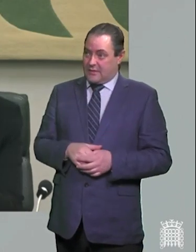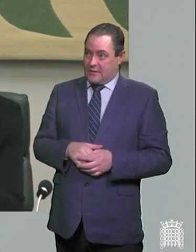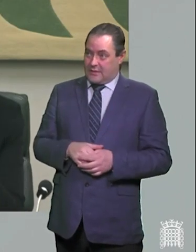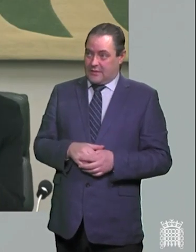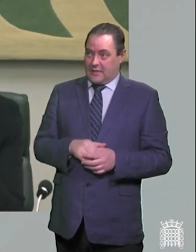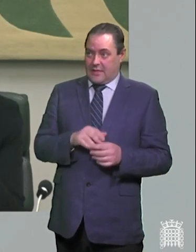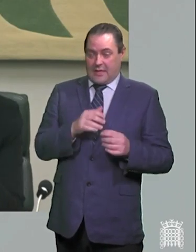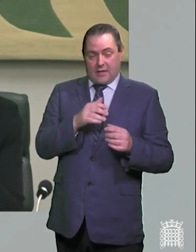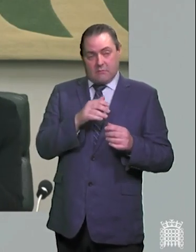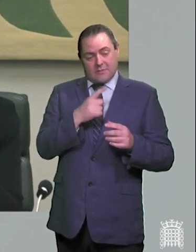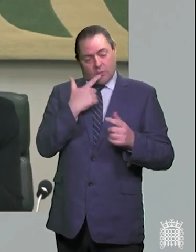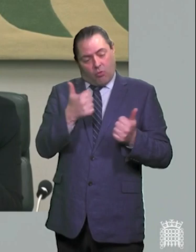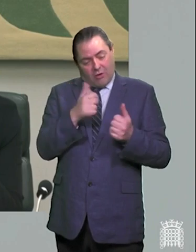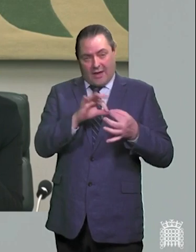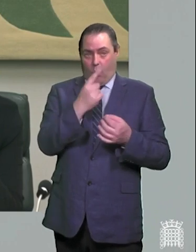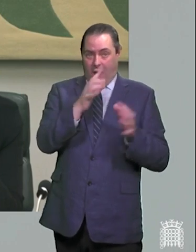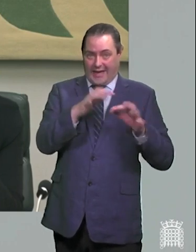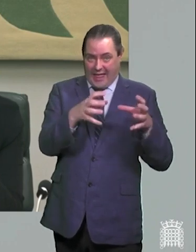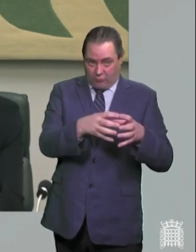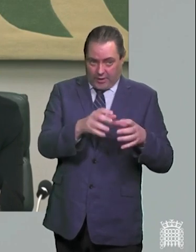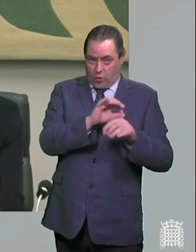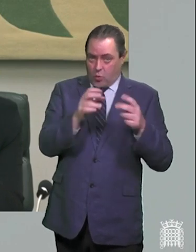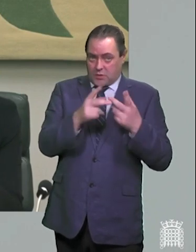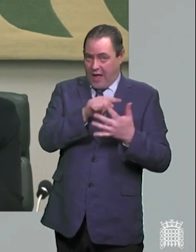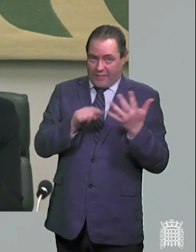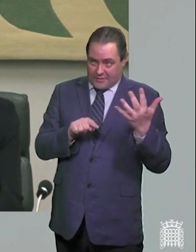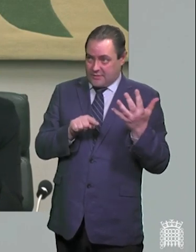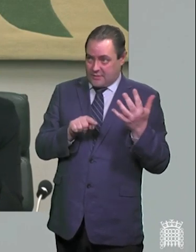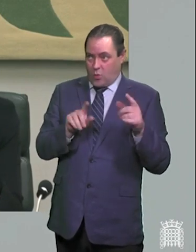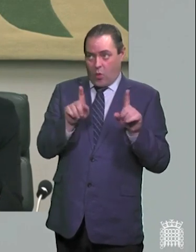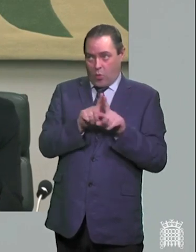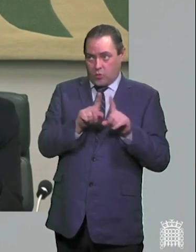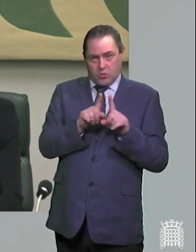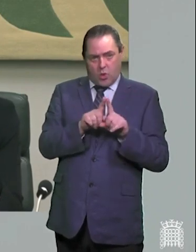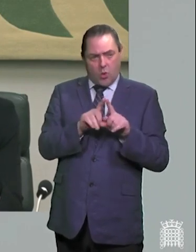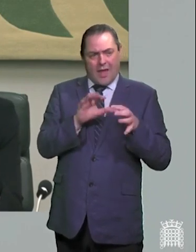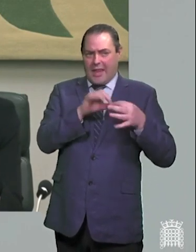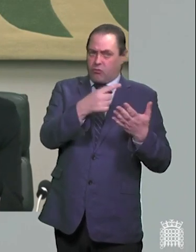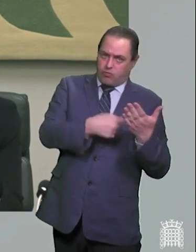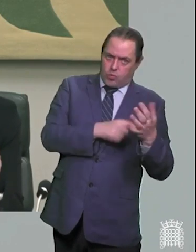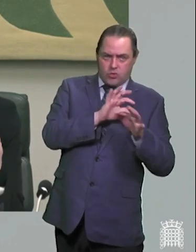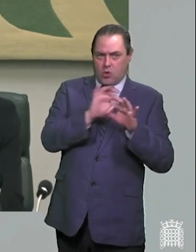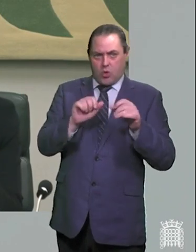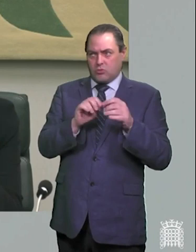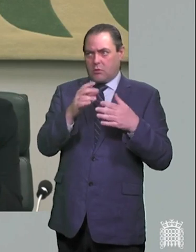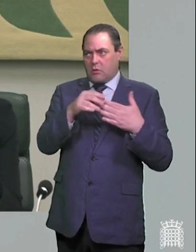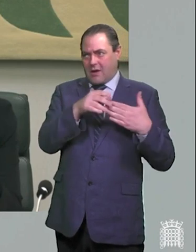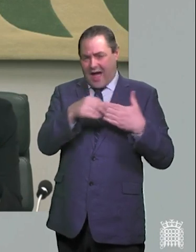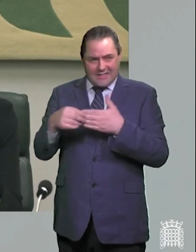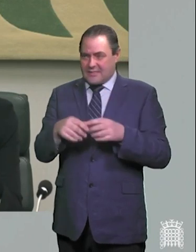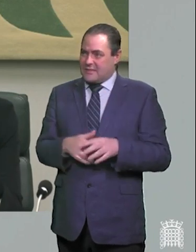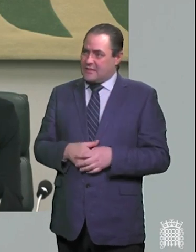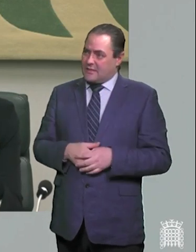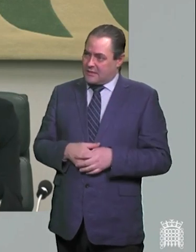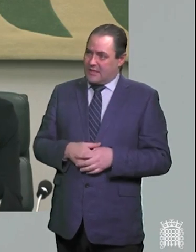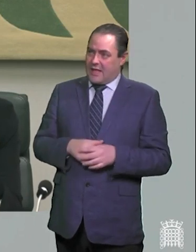gave assurances in relation to one gathering, not the others. Only gave assurances of the rules, not about COVID. It was a line. Chair, I